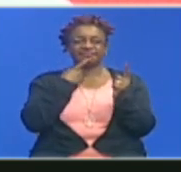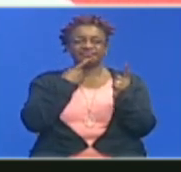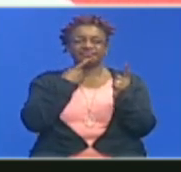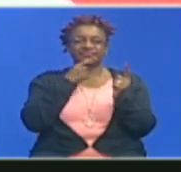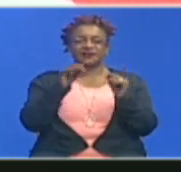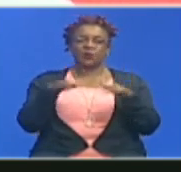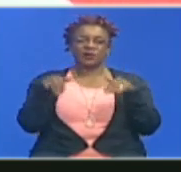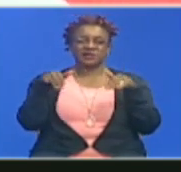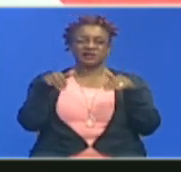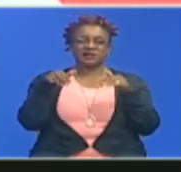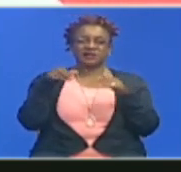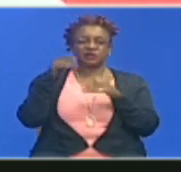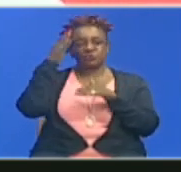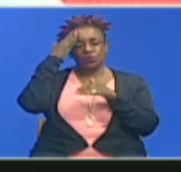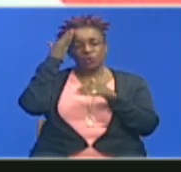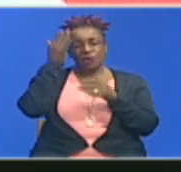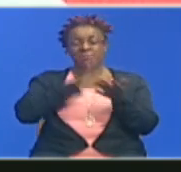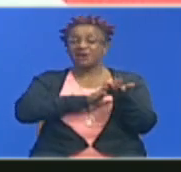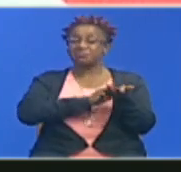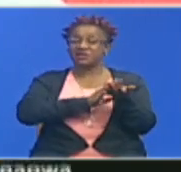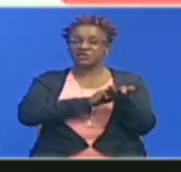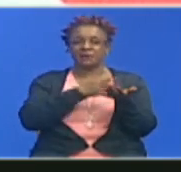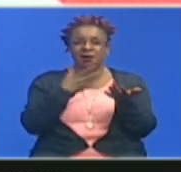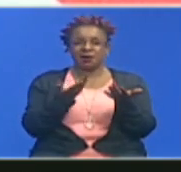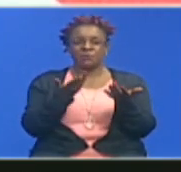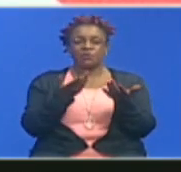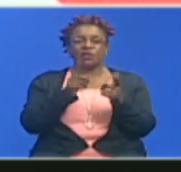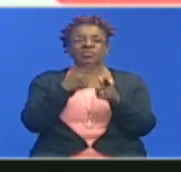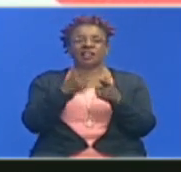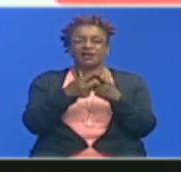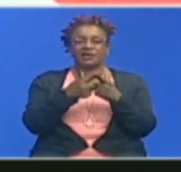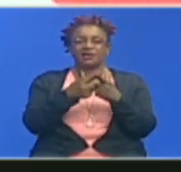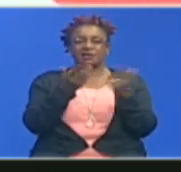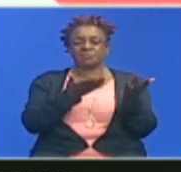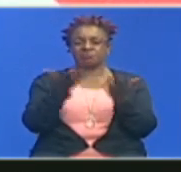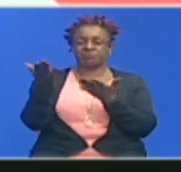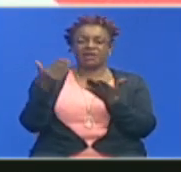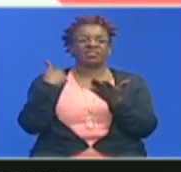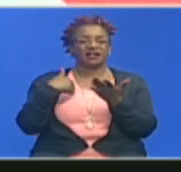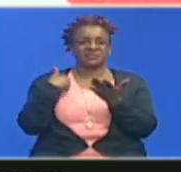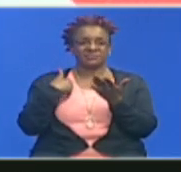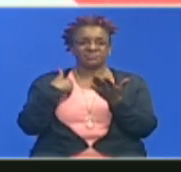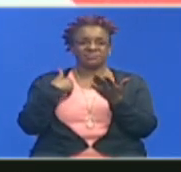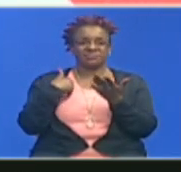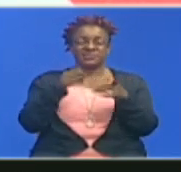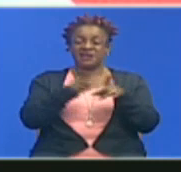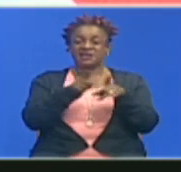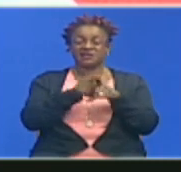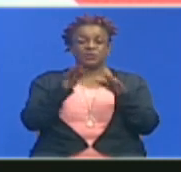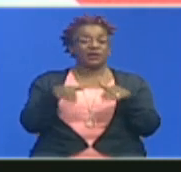wajue blood pressure yake iko aje, ndiposa wakaweze kumupeleka theater. Sasa katika hiyo